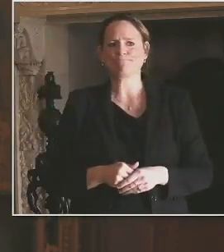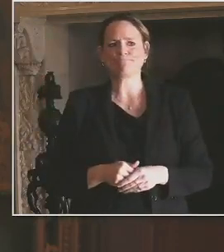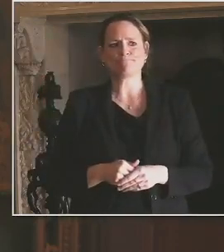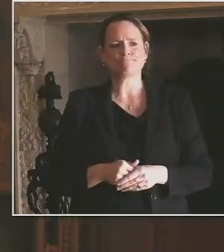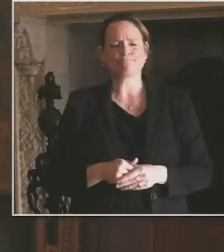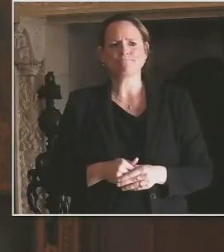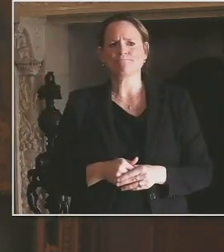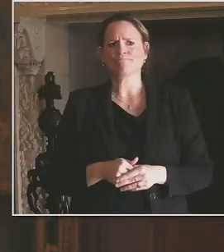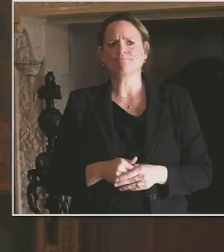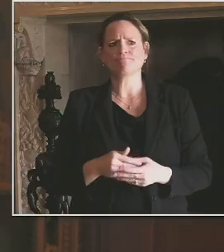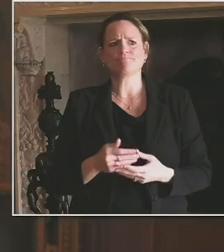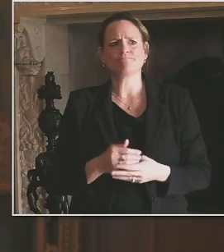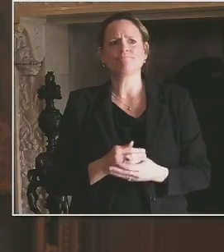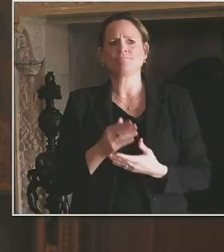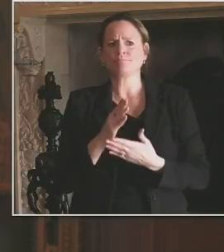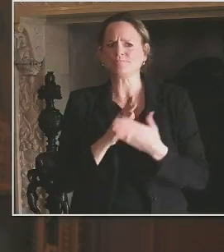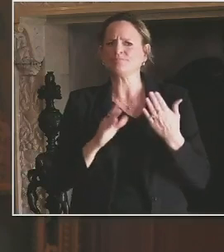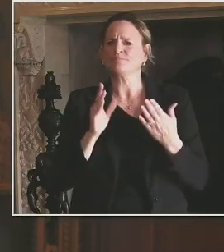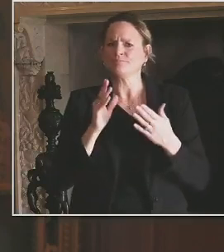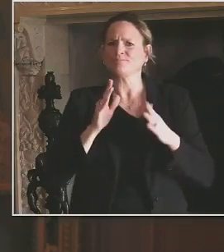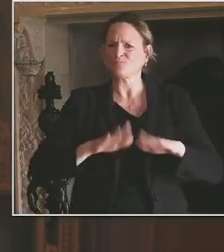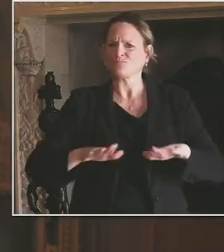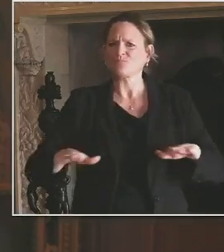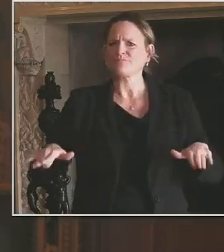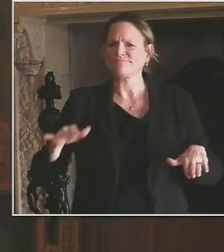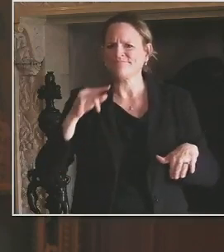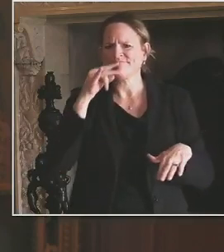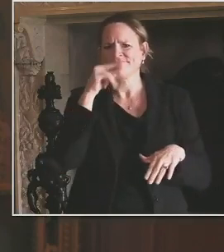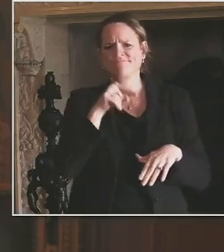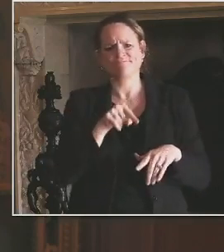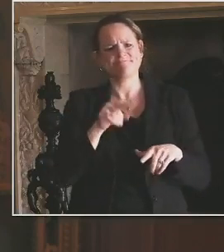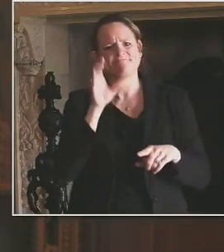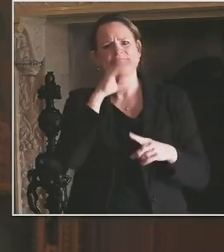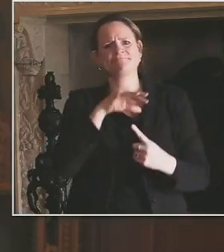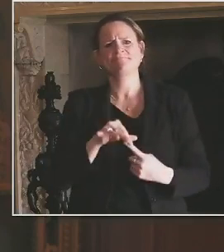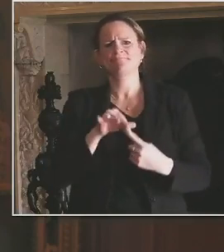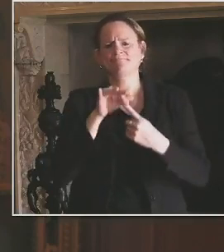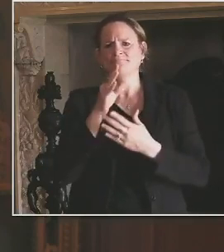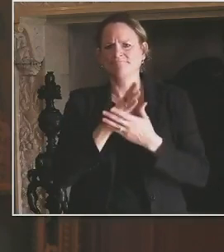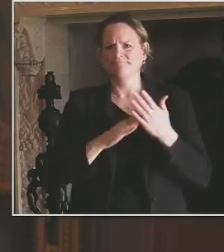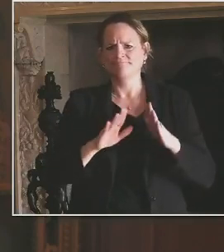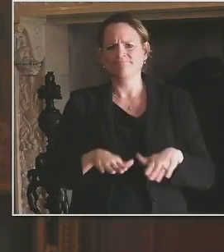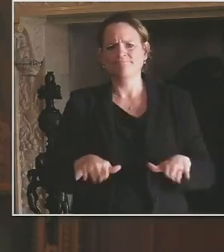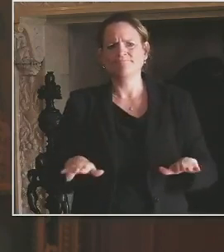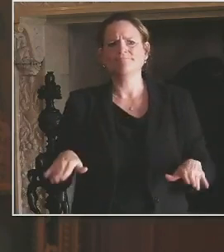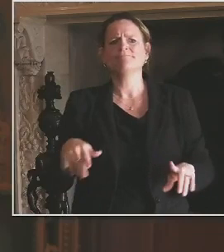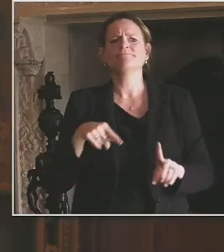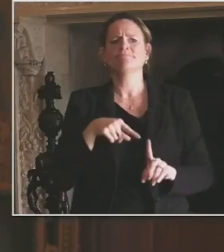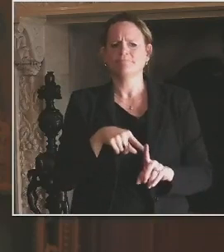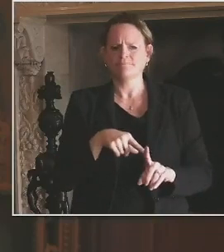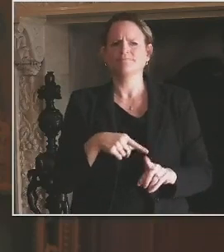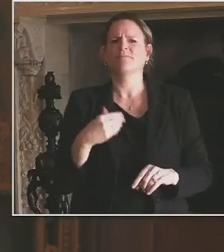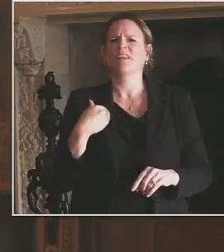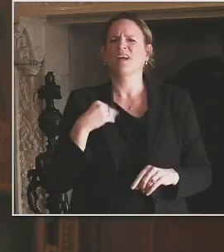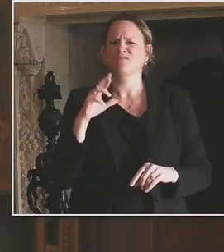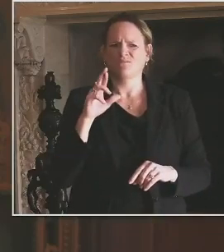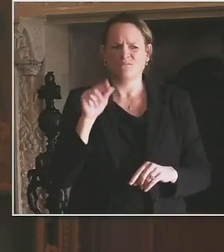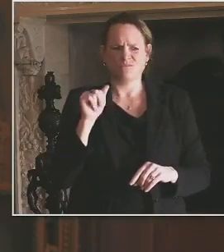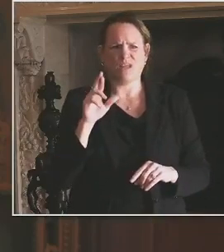multi-system inflammatory syndrome in children. There have been a number of cases of these. These tend to be rare